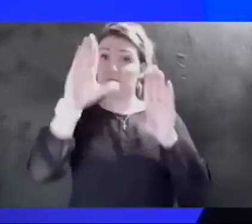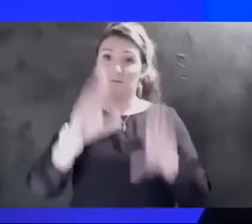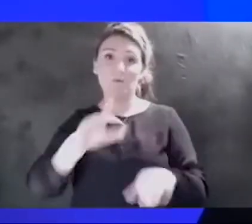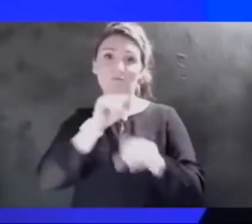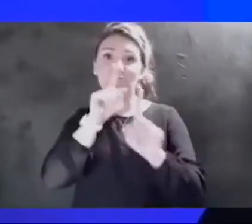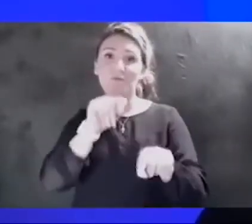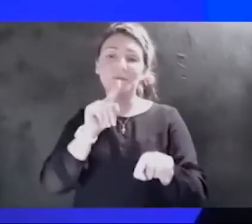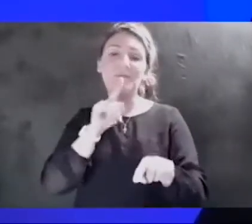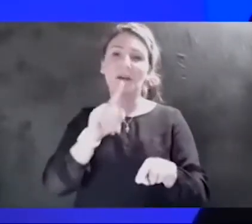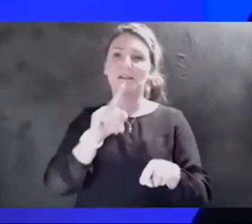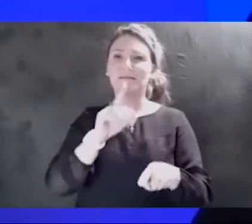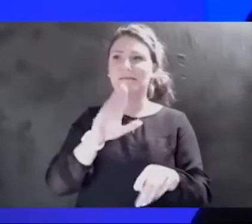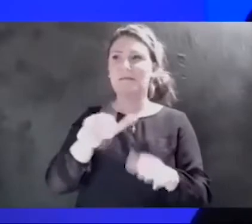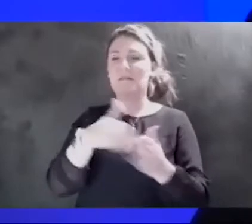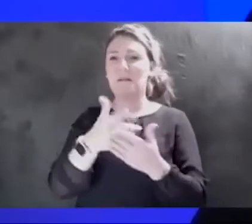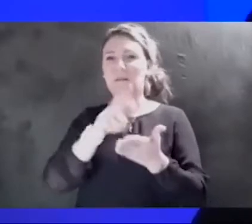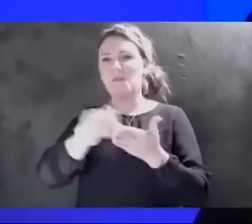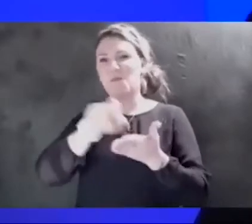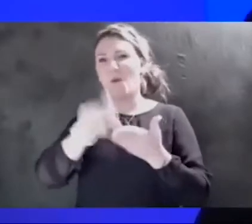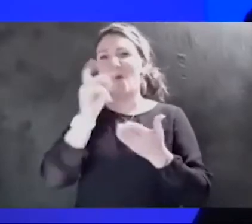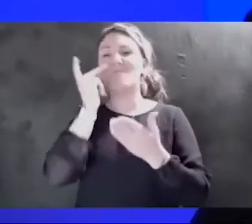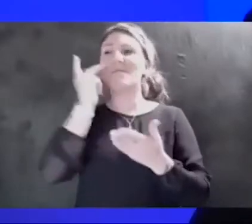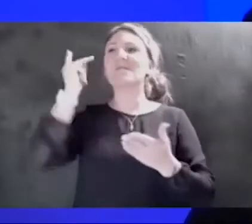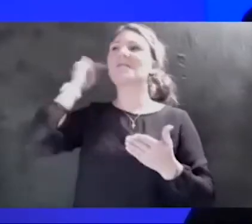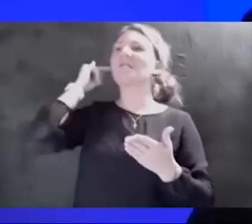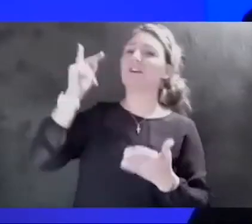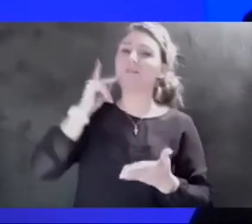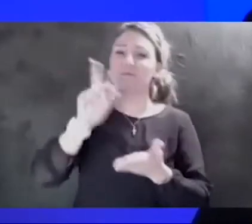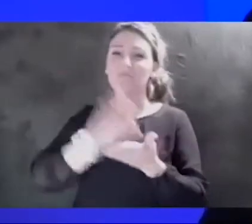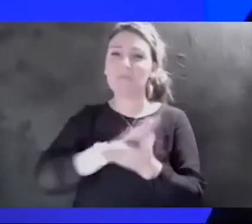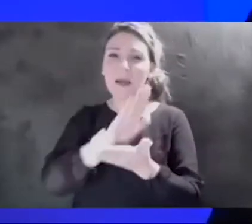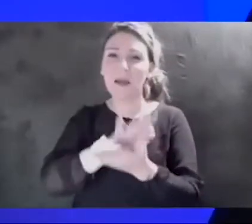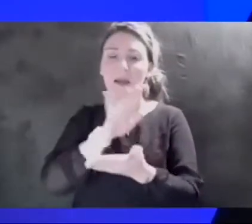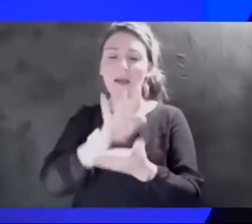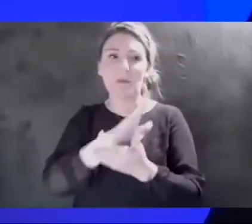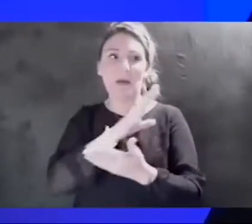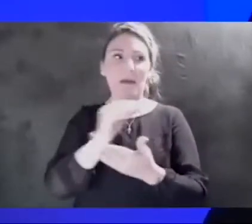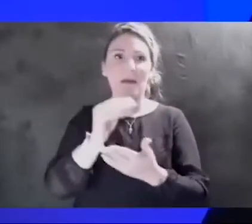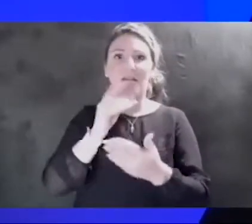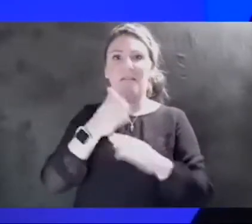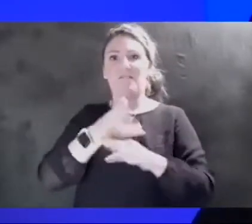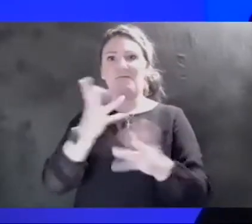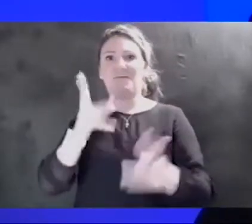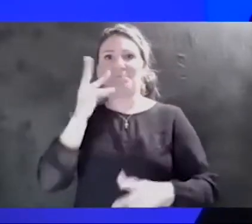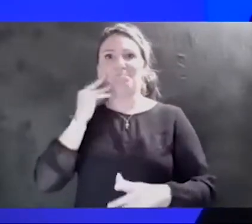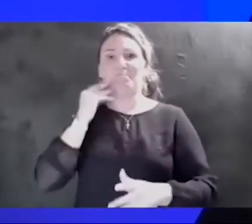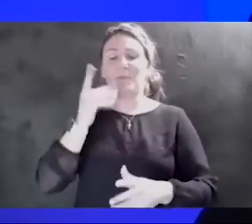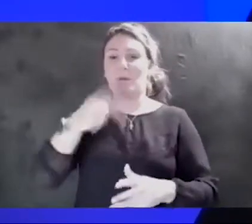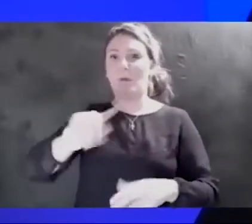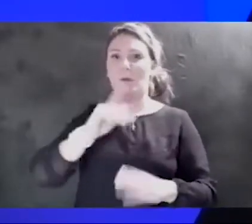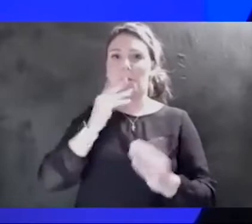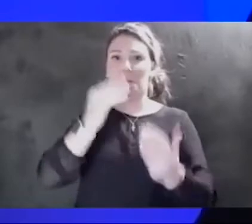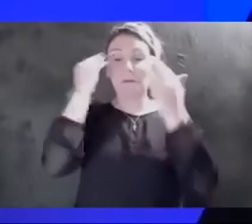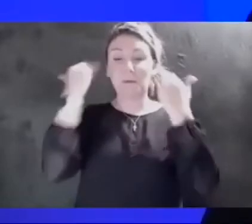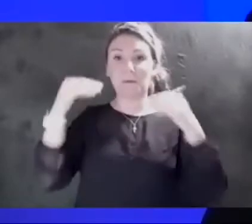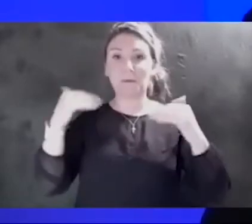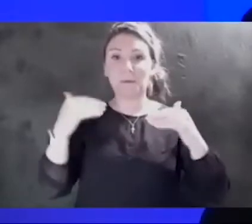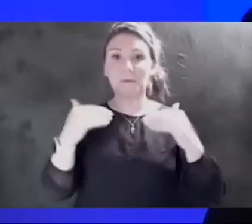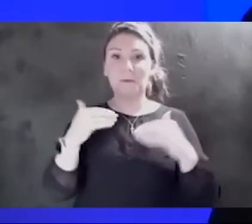reflection paper after their experience, and overwhelmingly they were